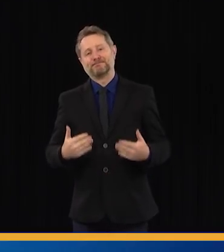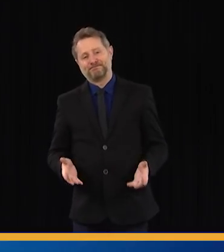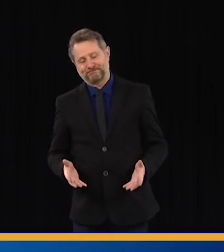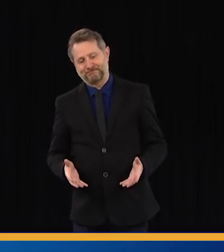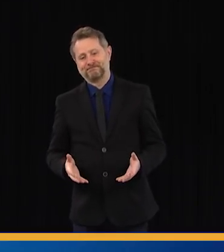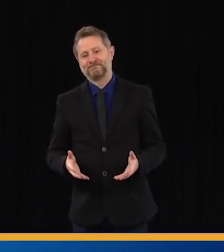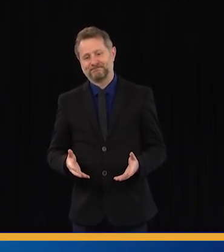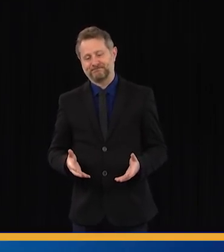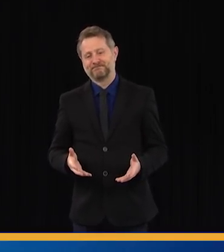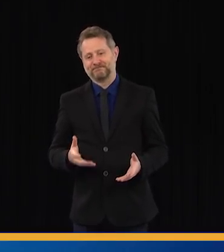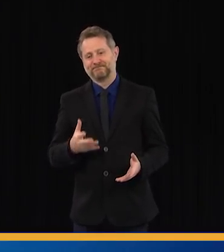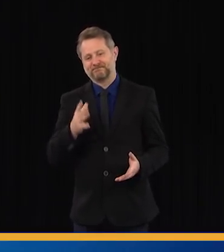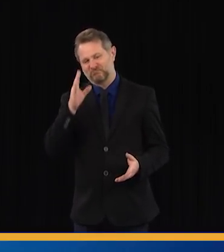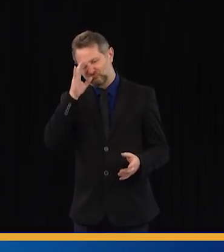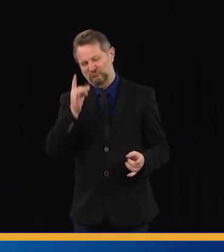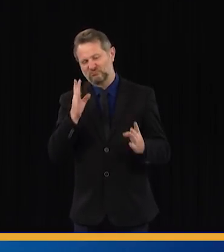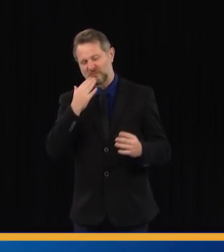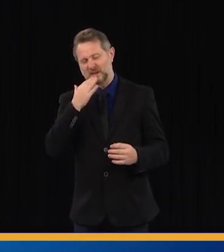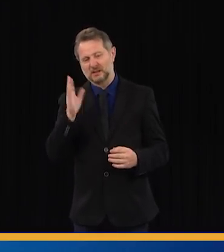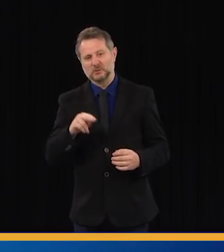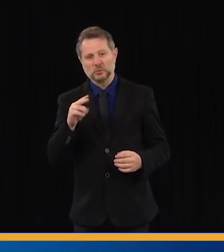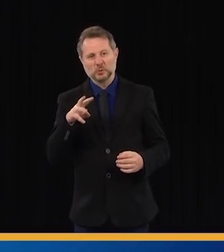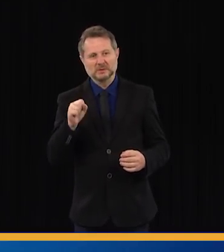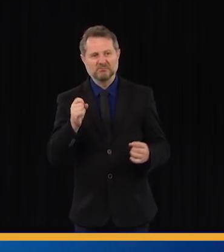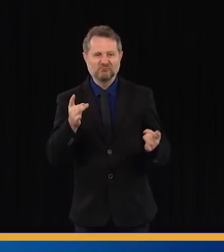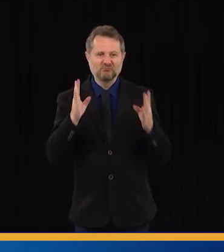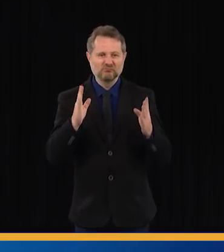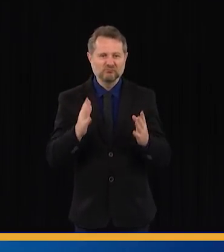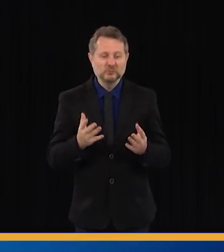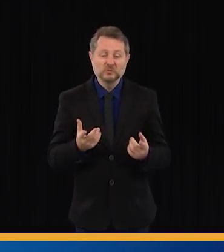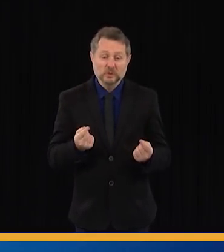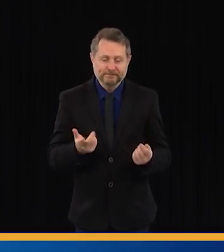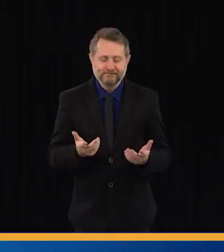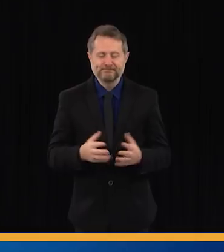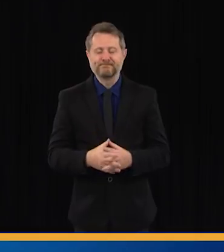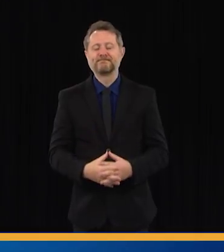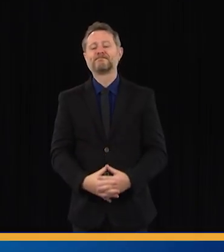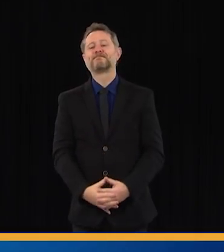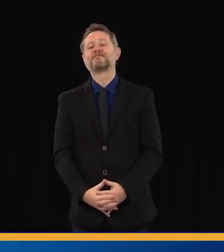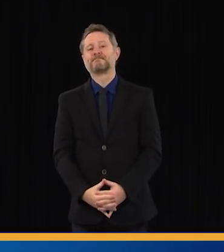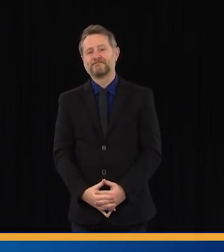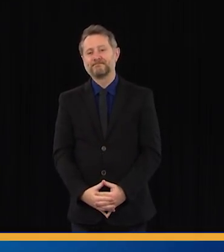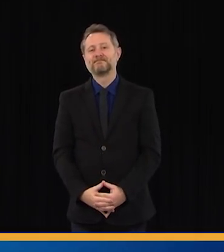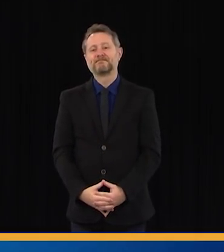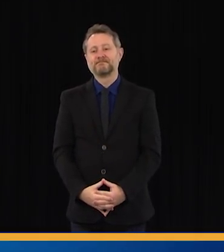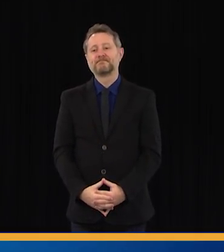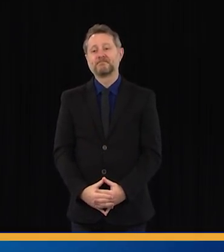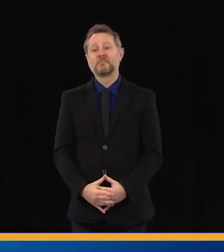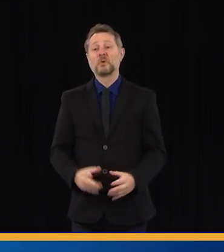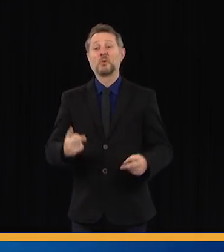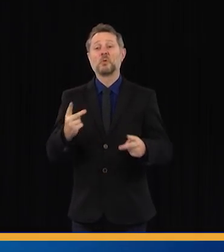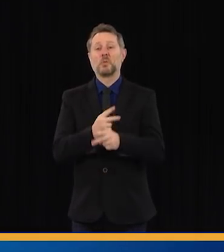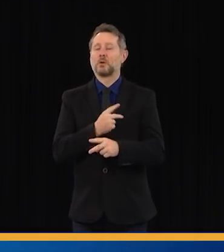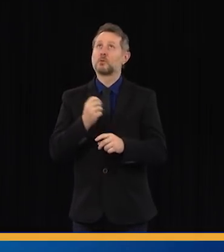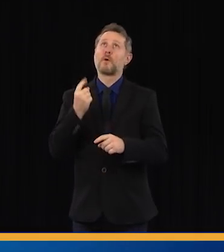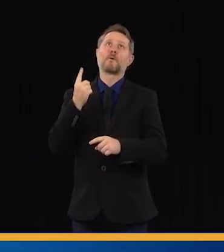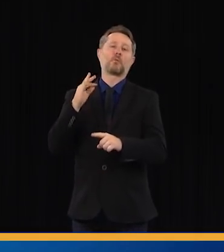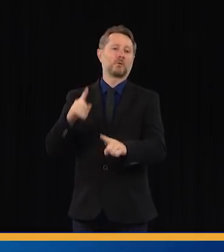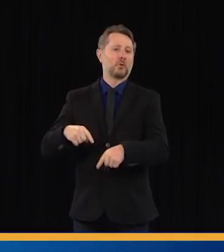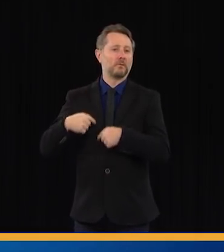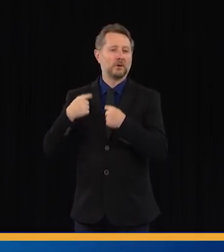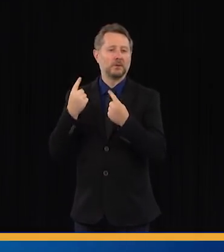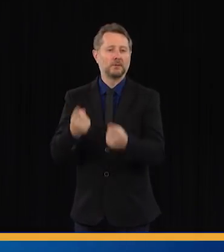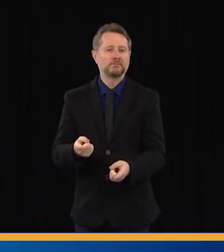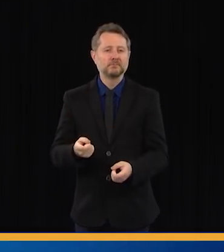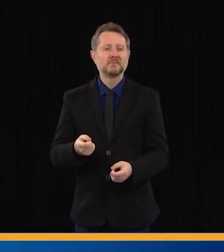And the terrible news is as terrible as it gets, and the worst news I've had to deliver to the people of this state as governor of New